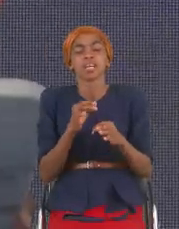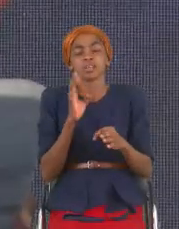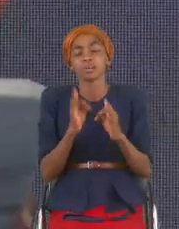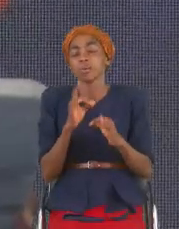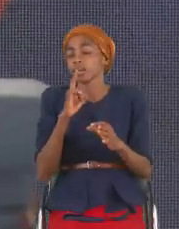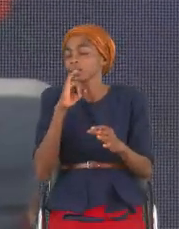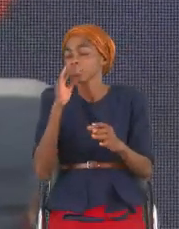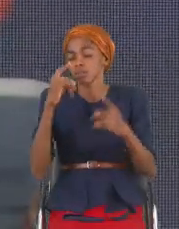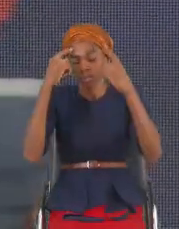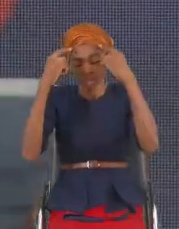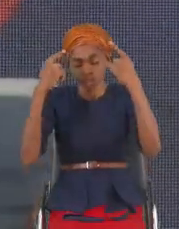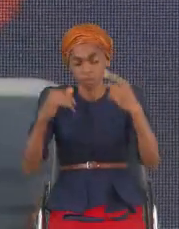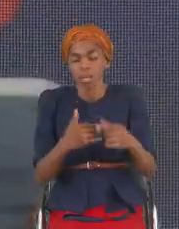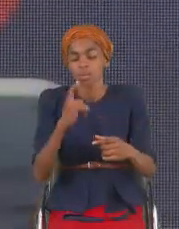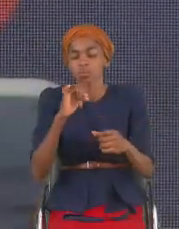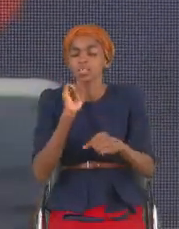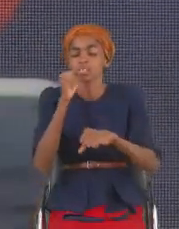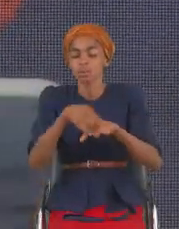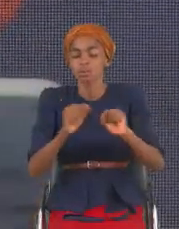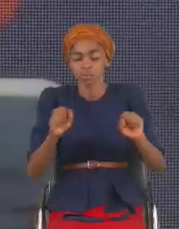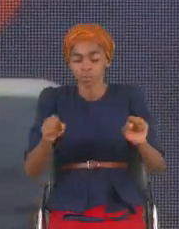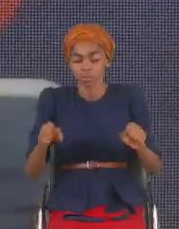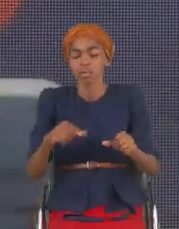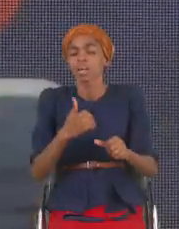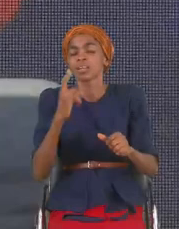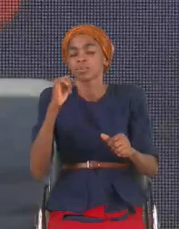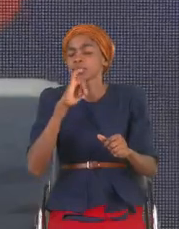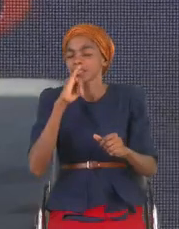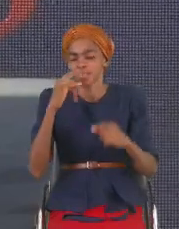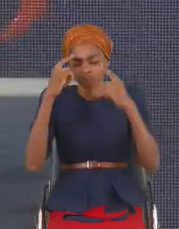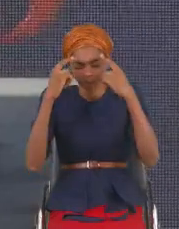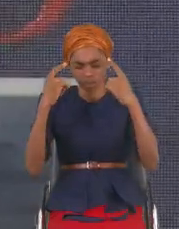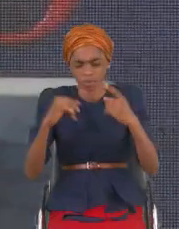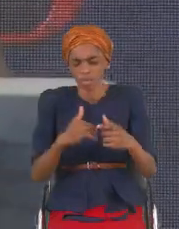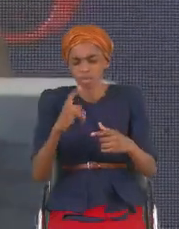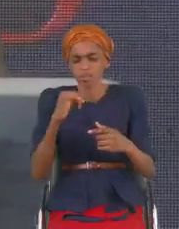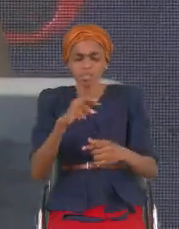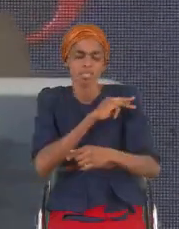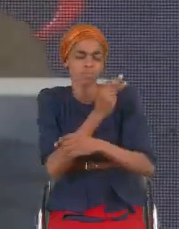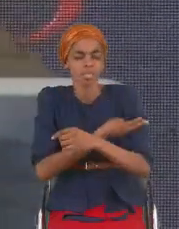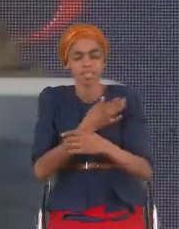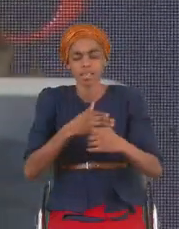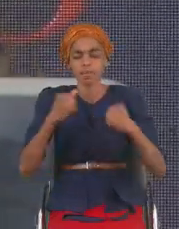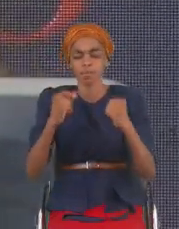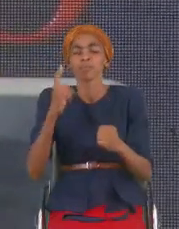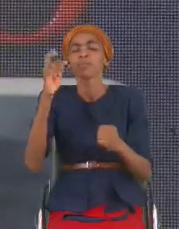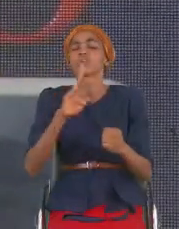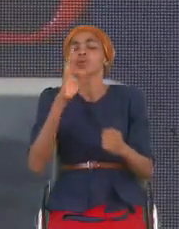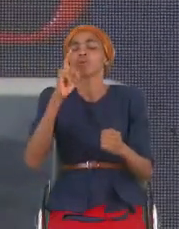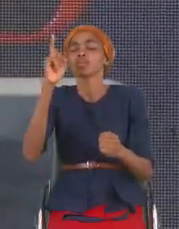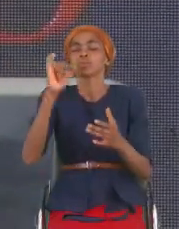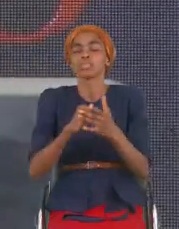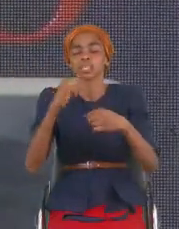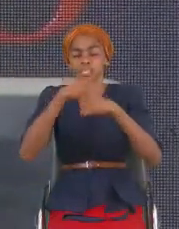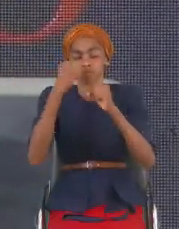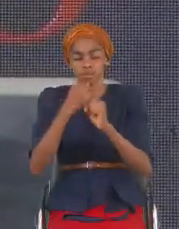if anyone is unconquerable, if anyone is fruitful, if anyone is mighty and powerful, you are the one that made